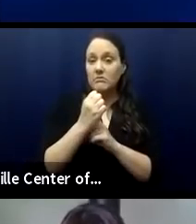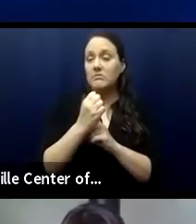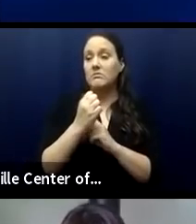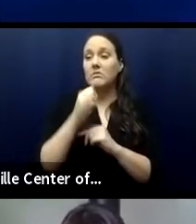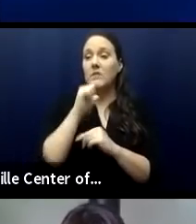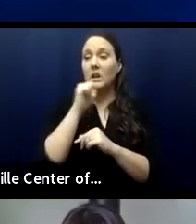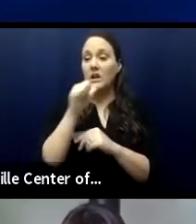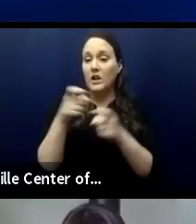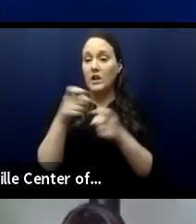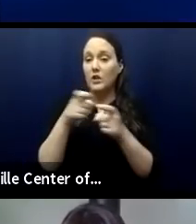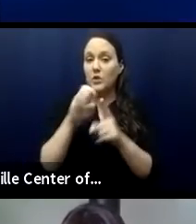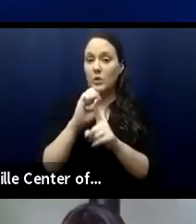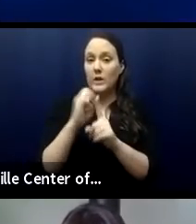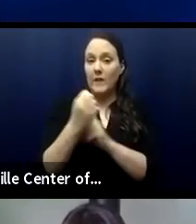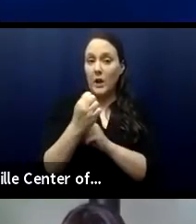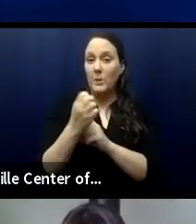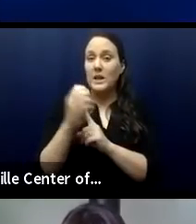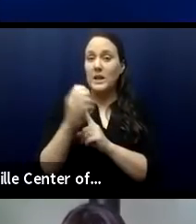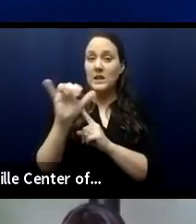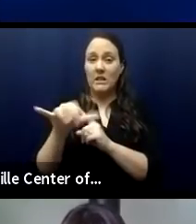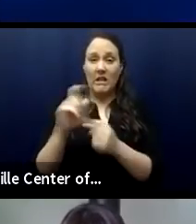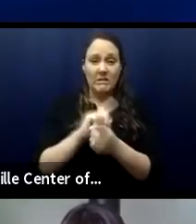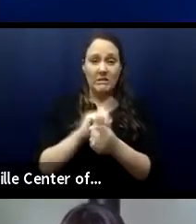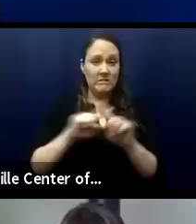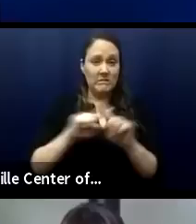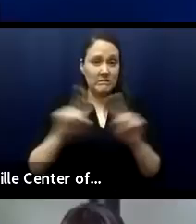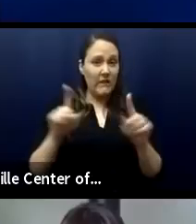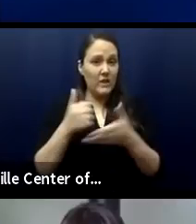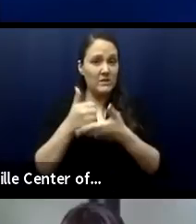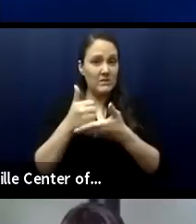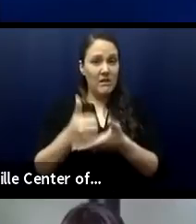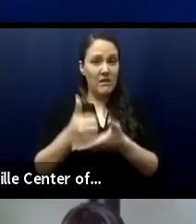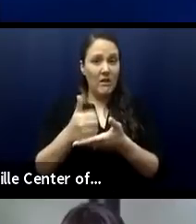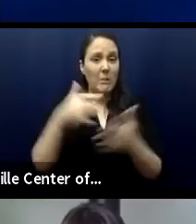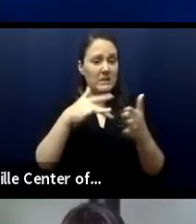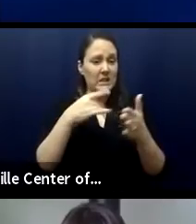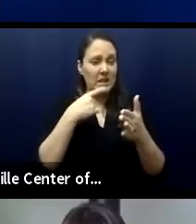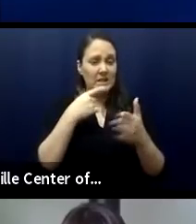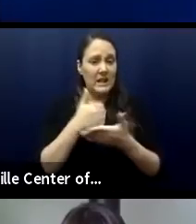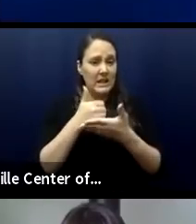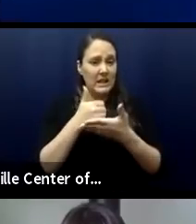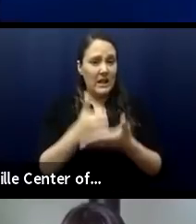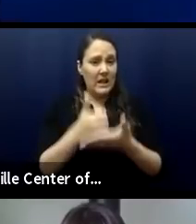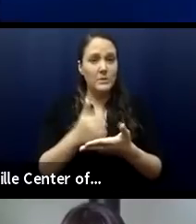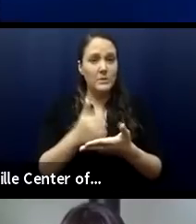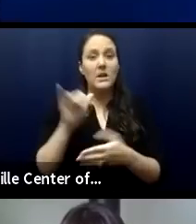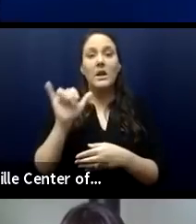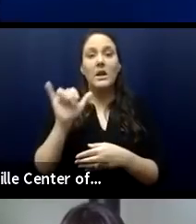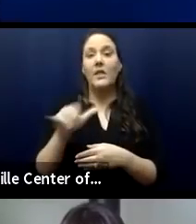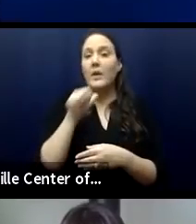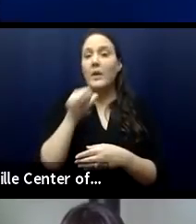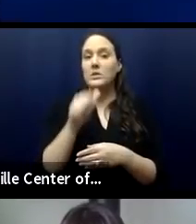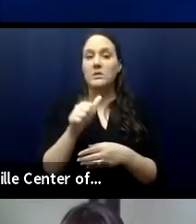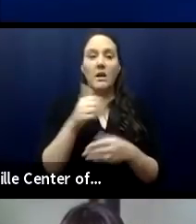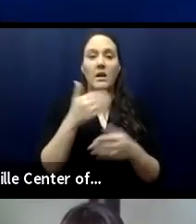environment makes a difference. And if there are studies that says it helps, these were unwarranted attacks on the